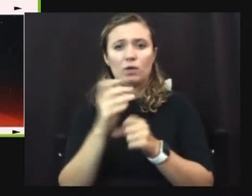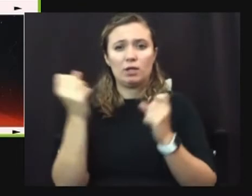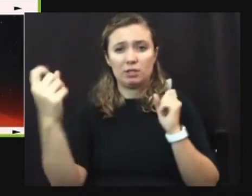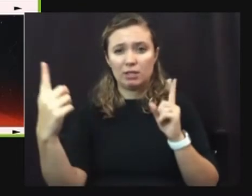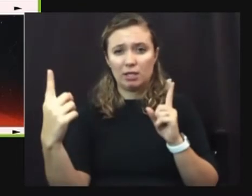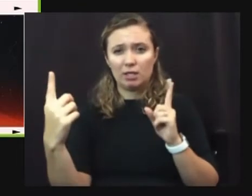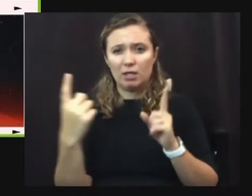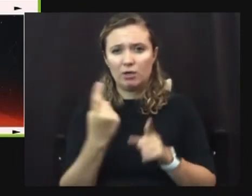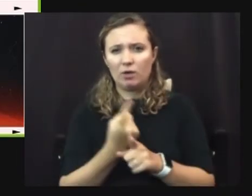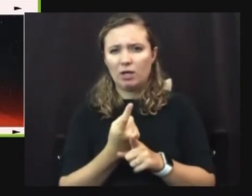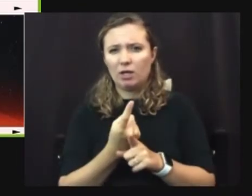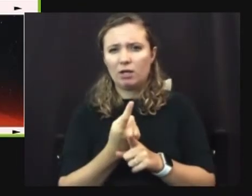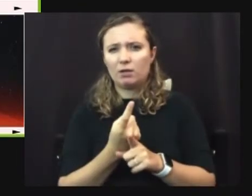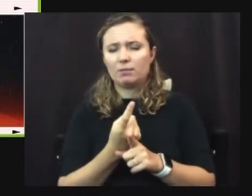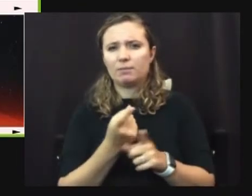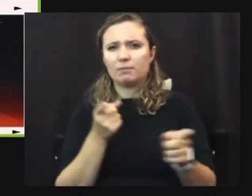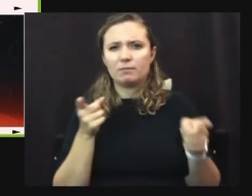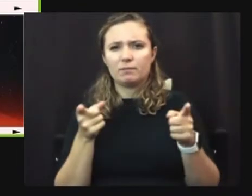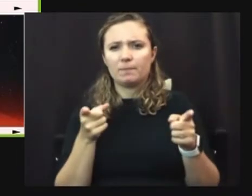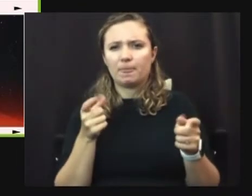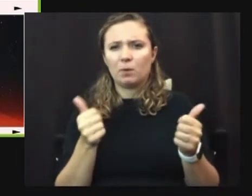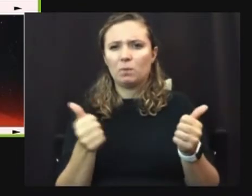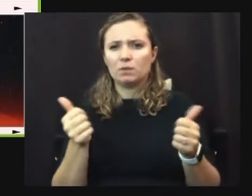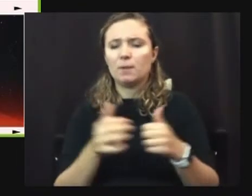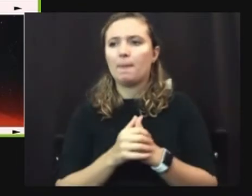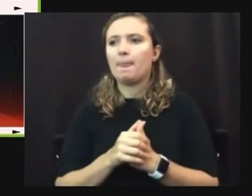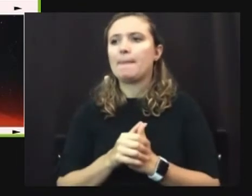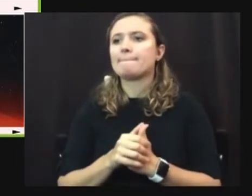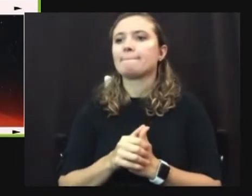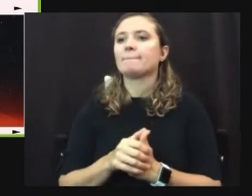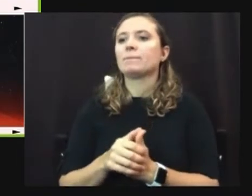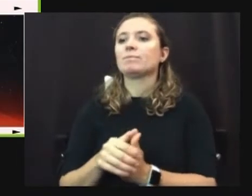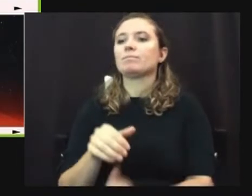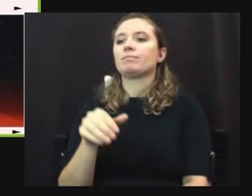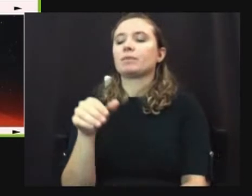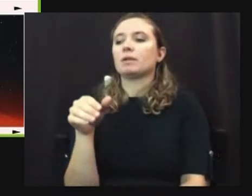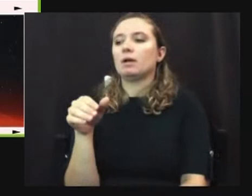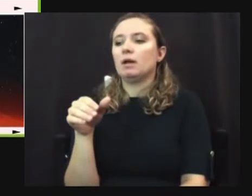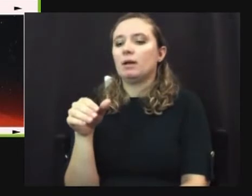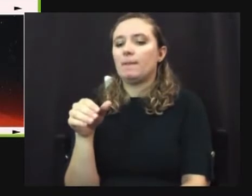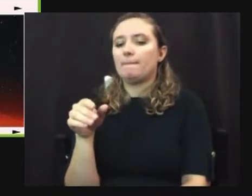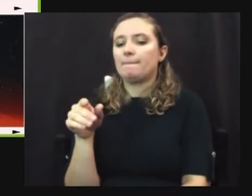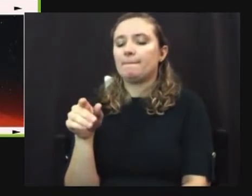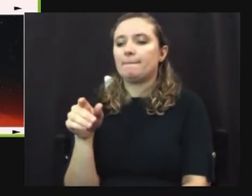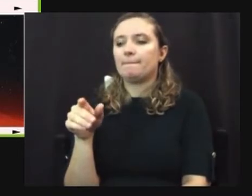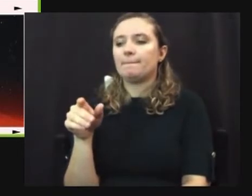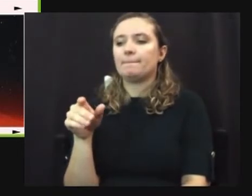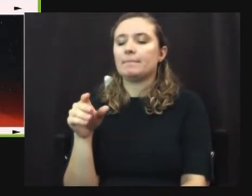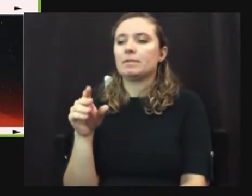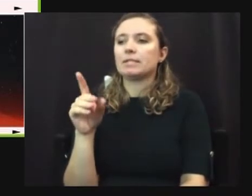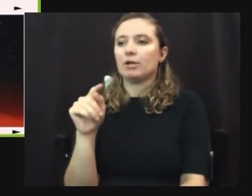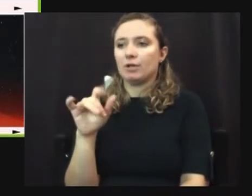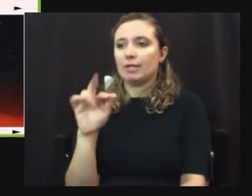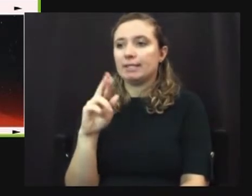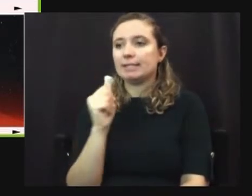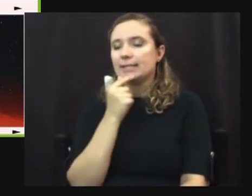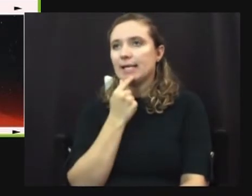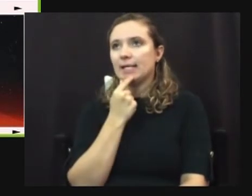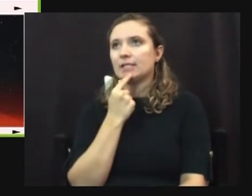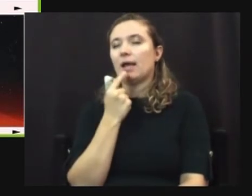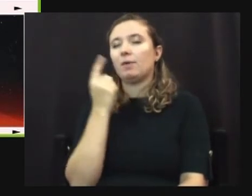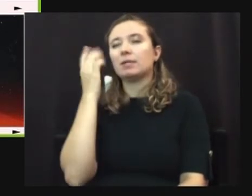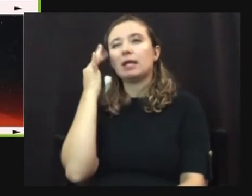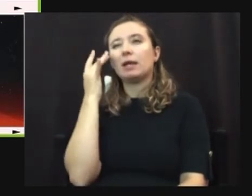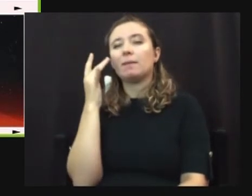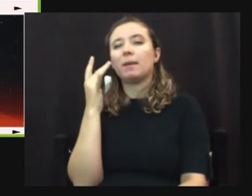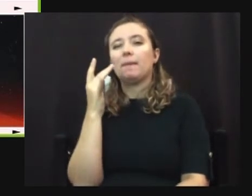Well, we were talking about maybe putting in some positive things too, to illustrate so